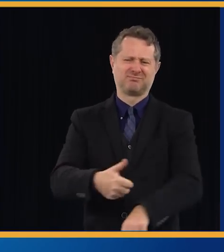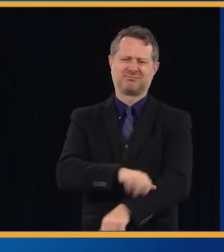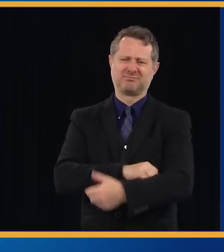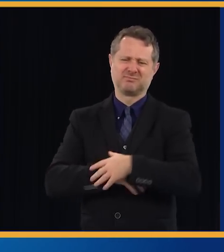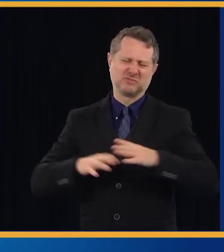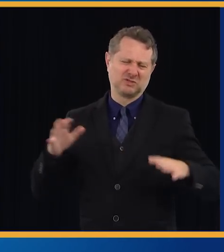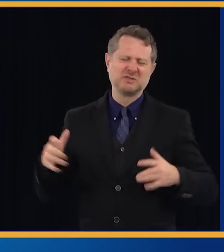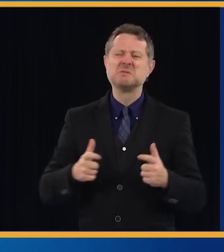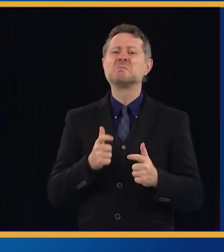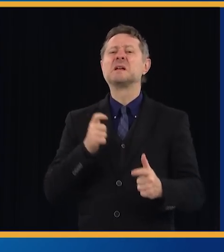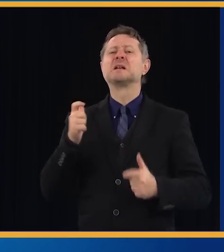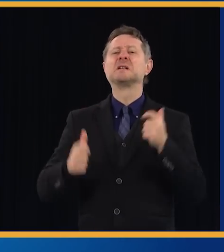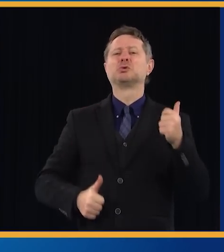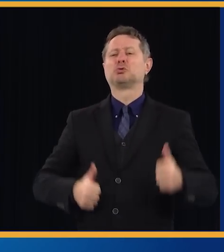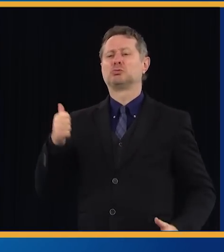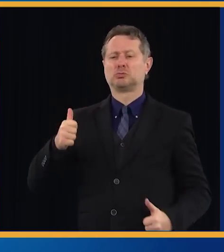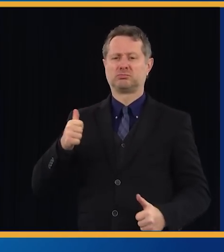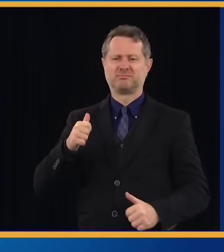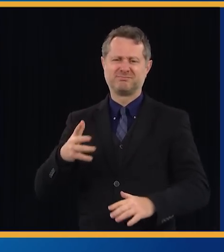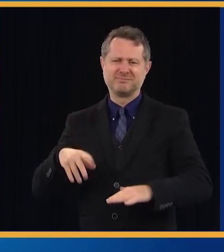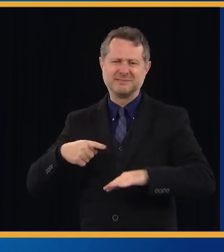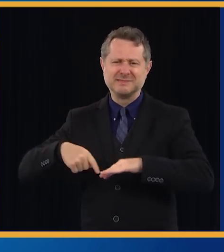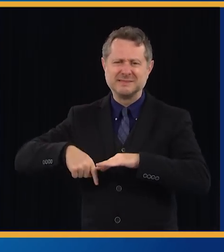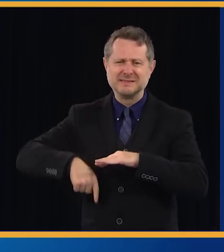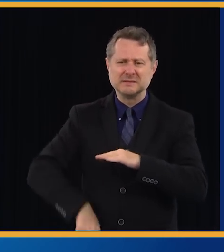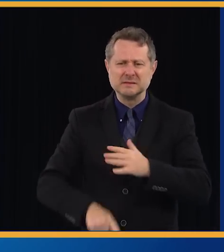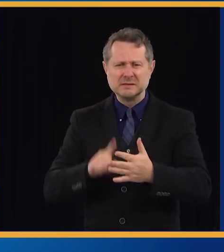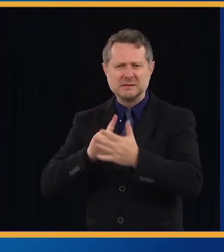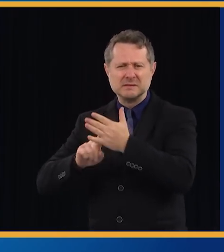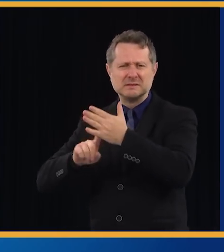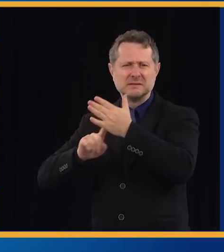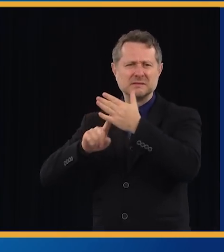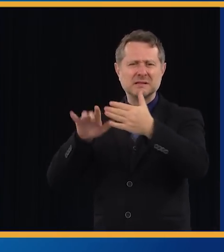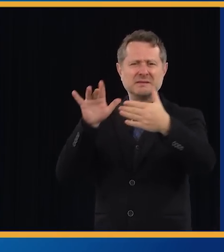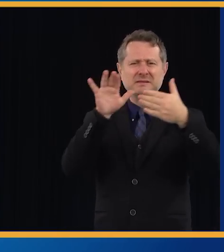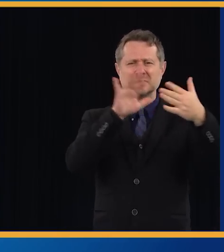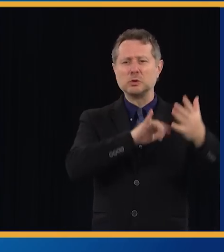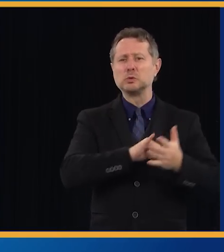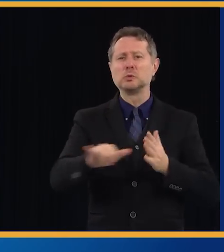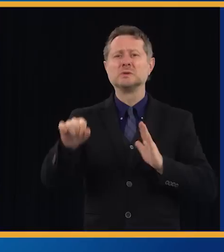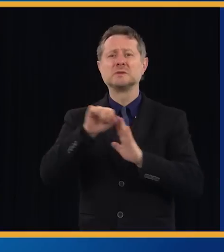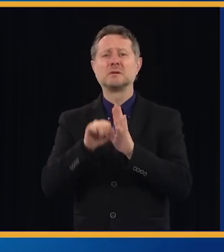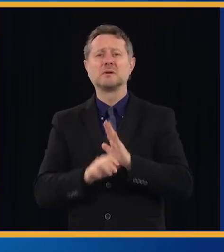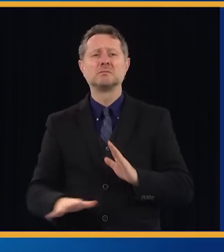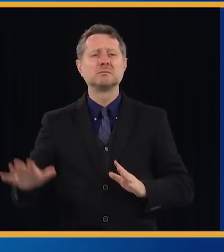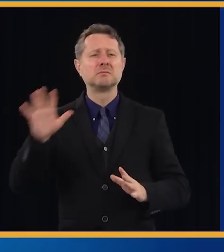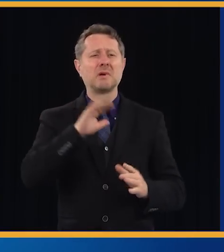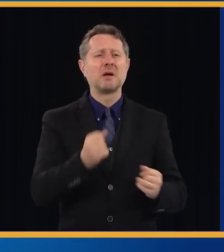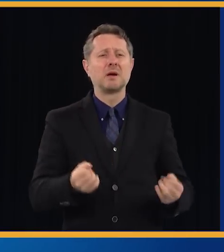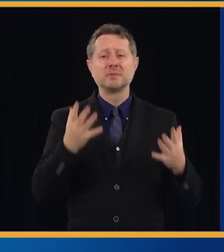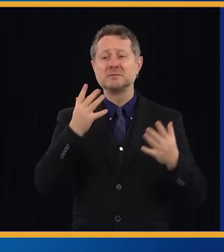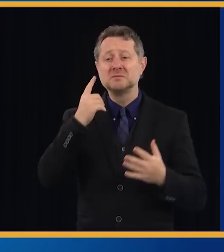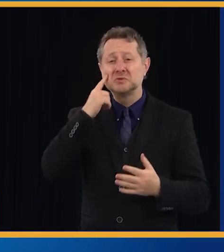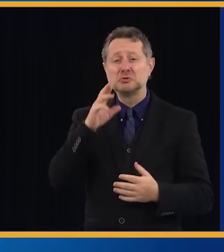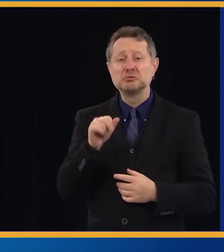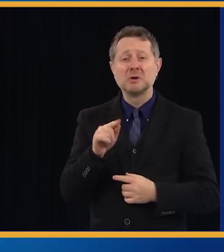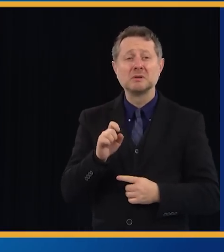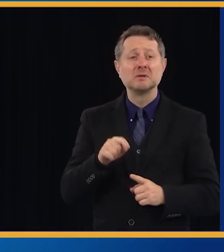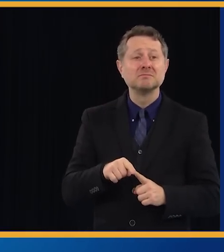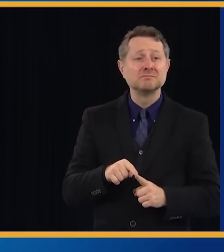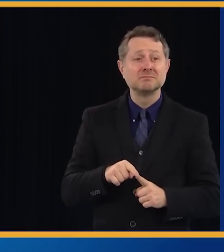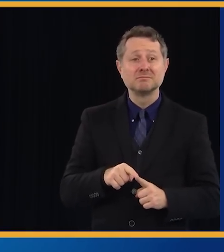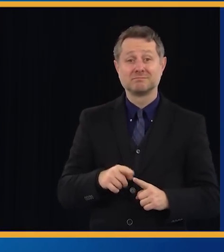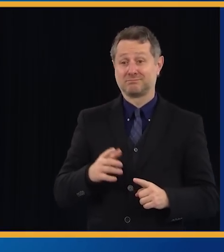New York State to find out what is the infection rate. And that we started a few days